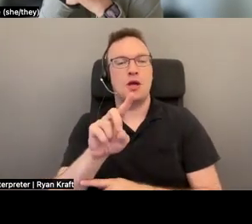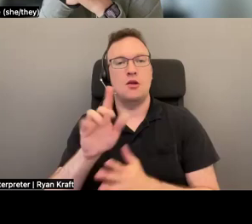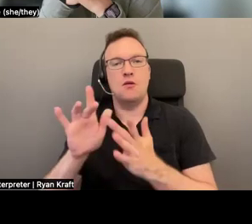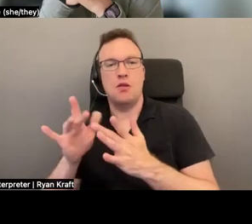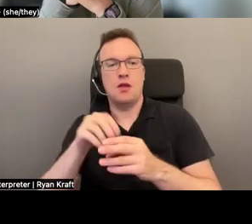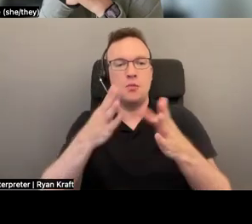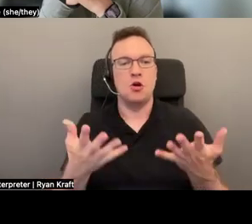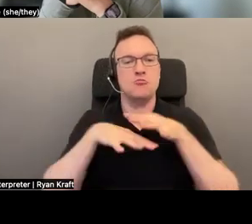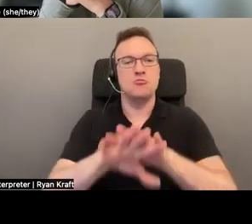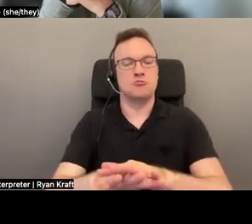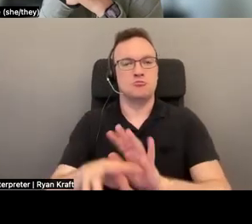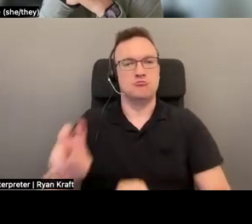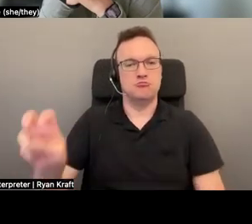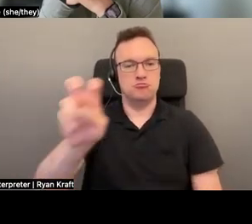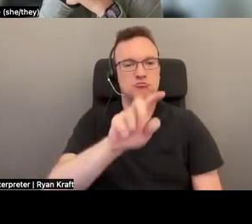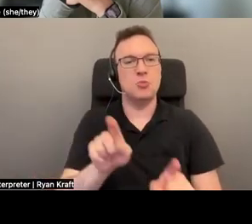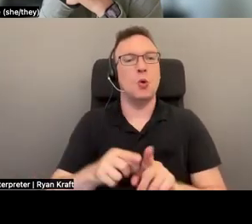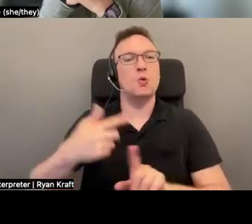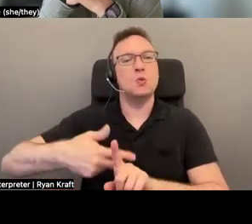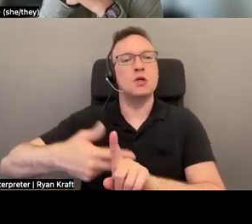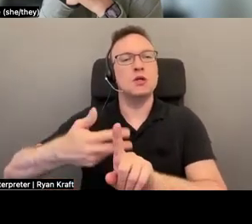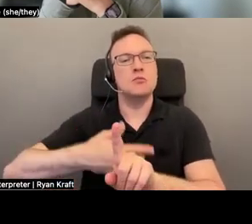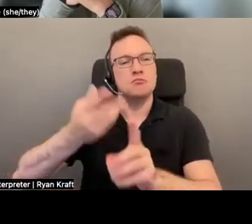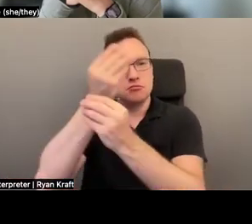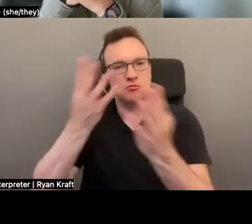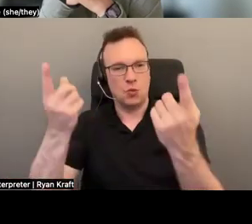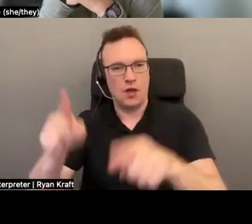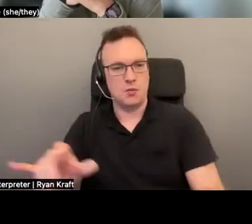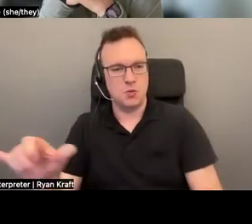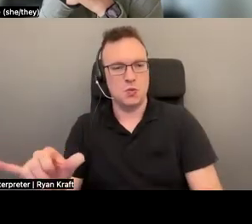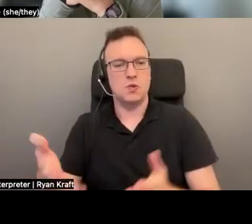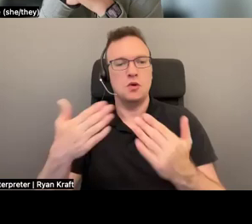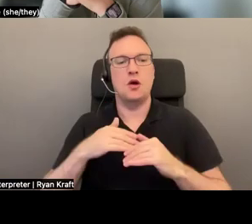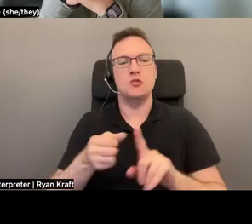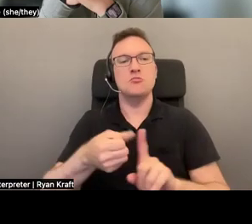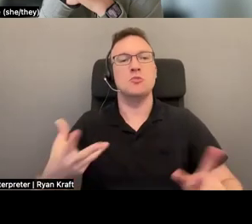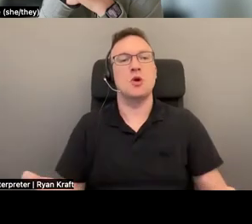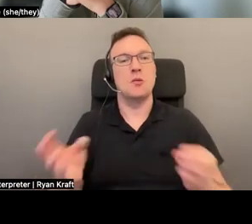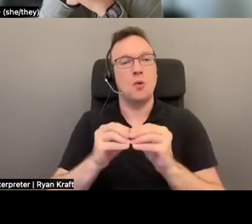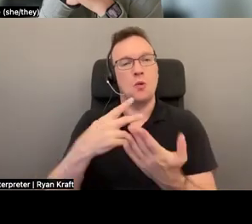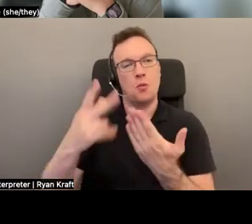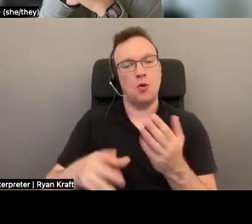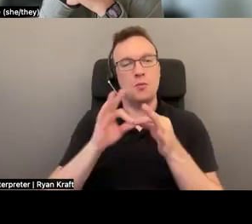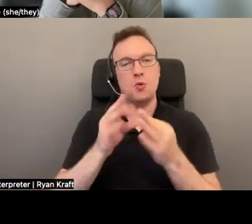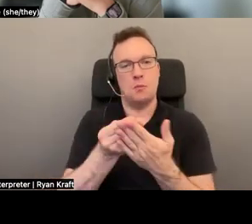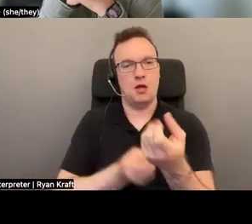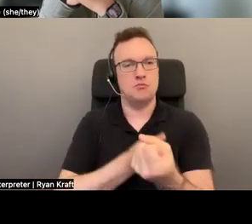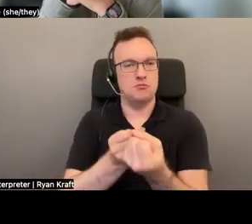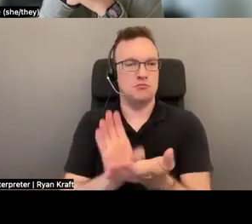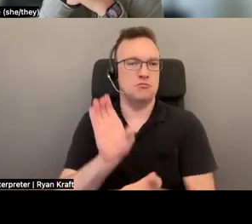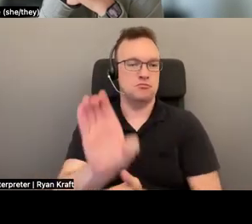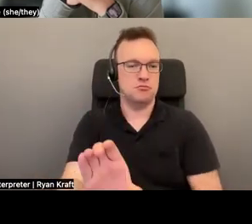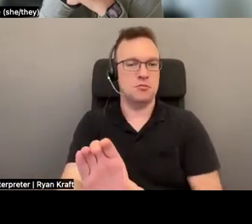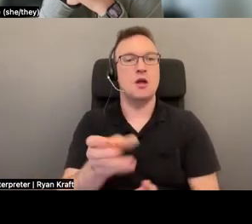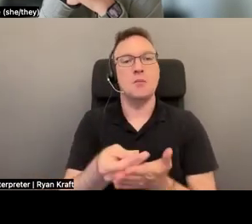quarterly reports, and the expansion of financial assistance program, which also